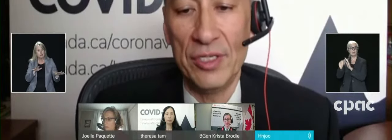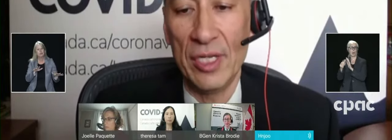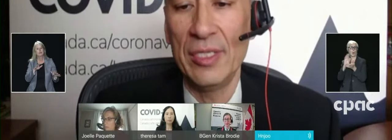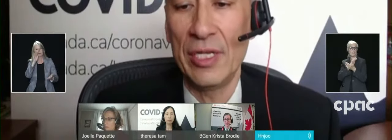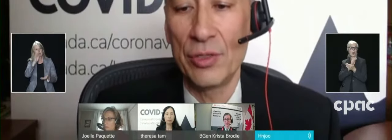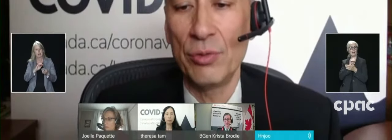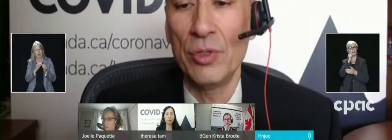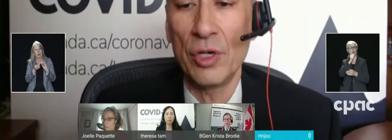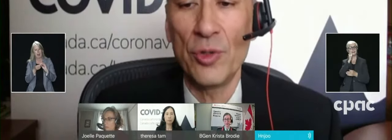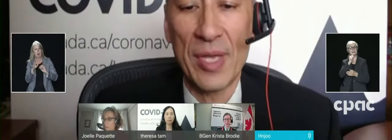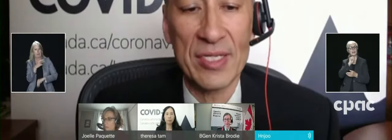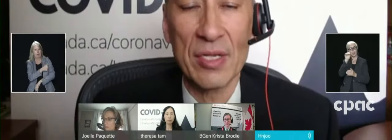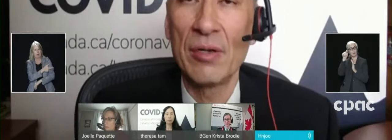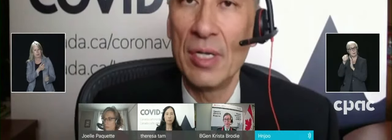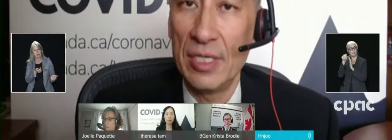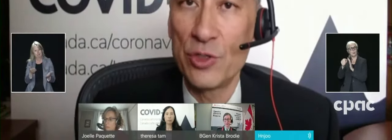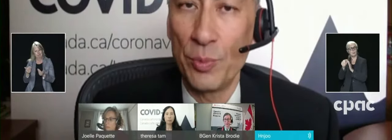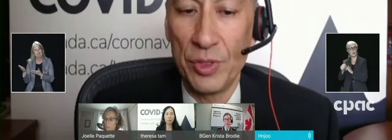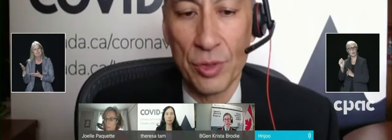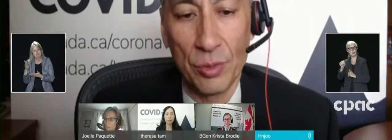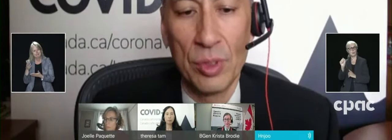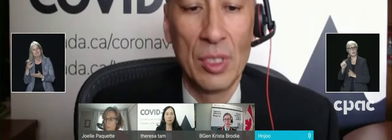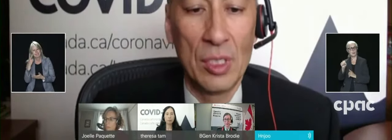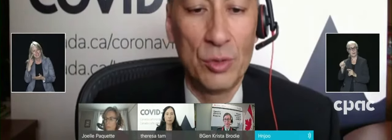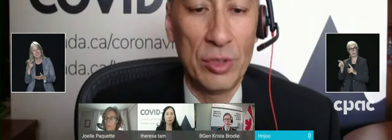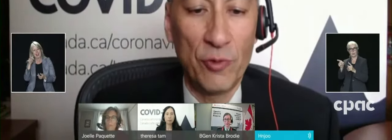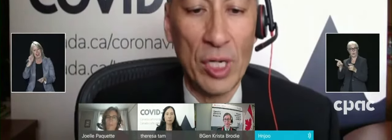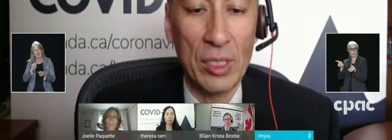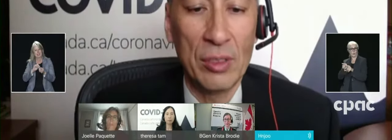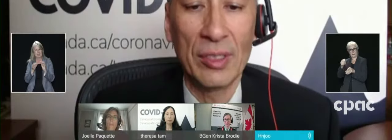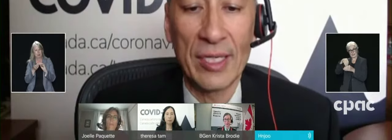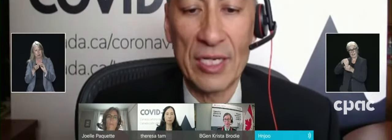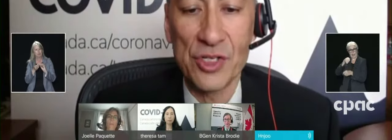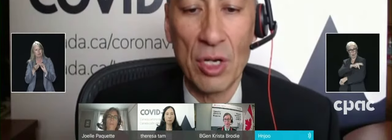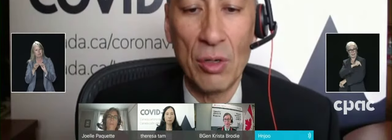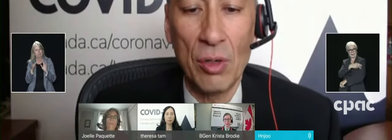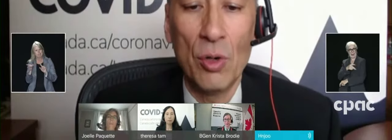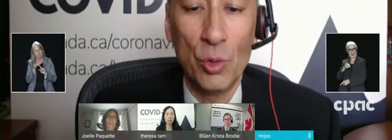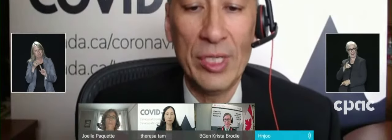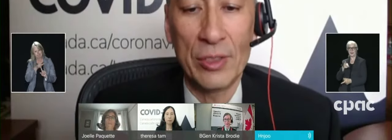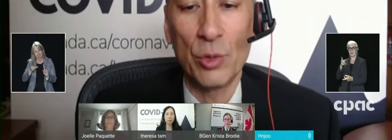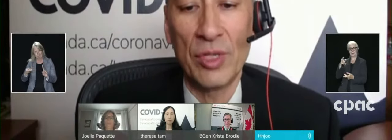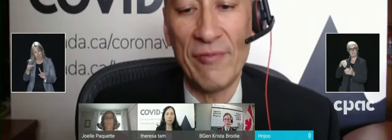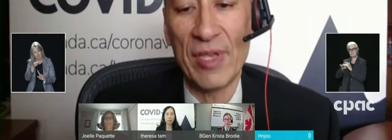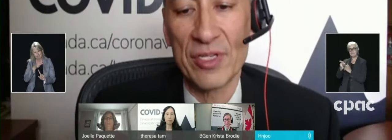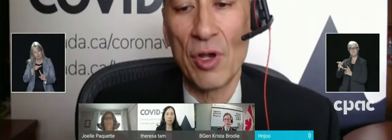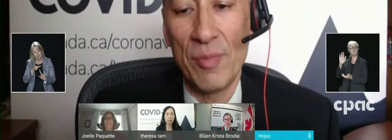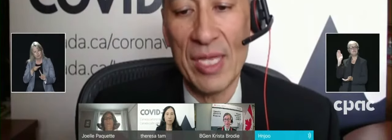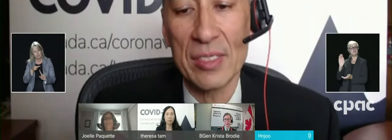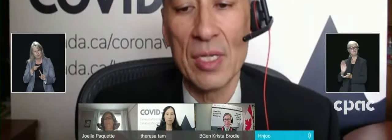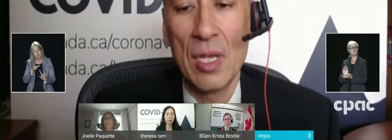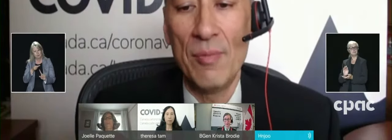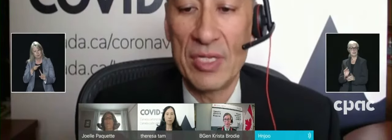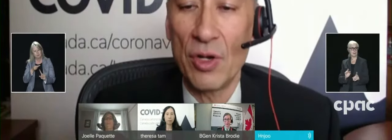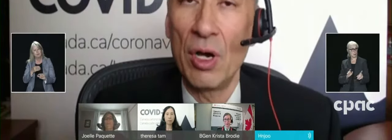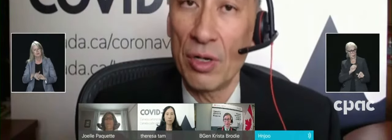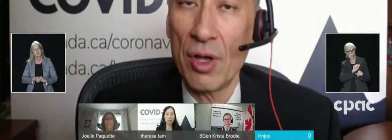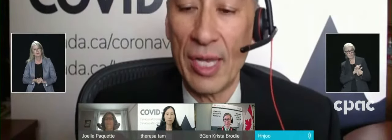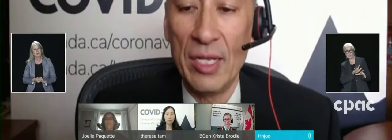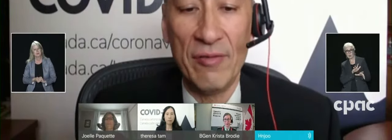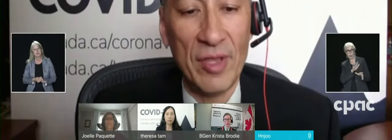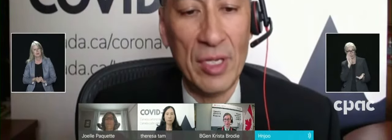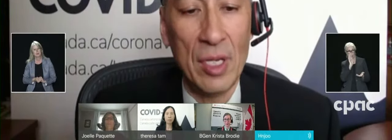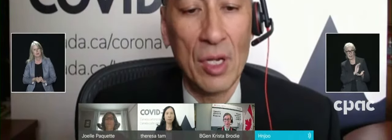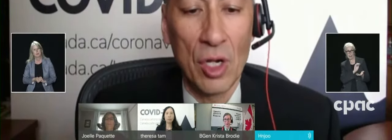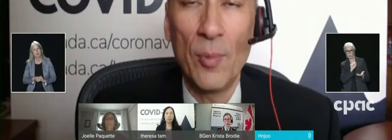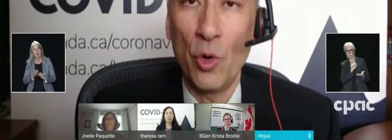moyenne quotidienne des taux d'occupation des hôpitaux. Toutefois, dans les régions où les taux d'infection baissent, mais sont